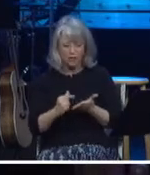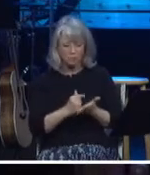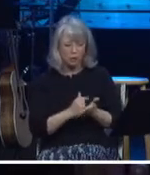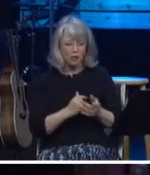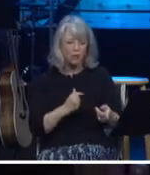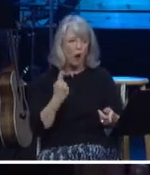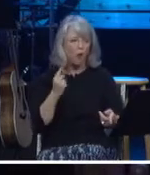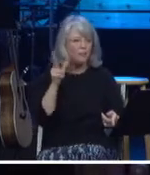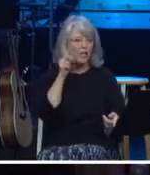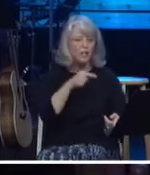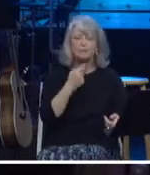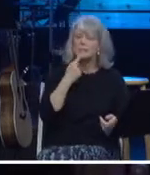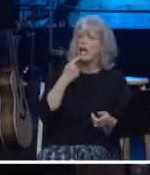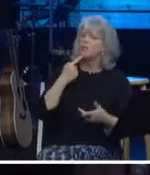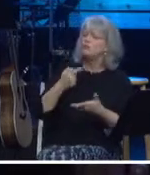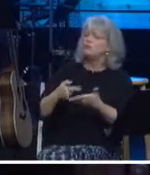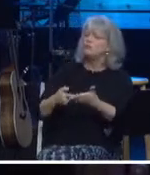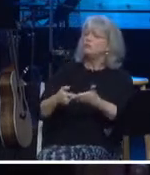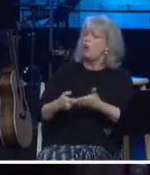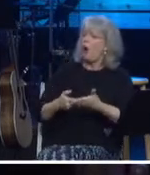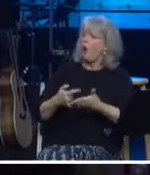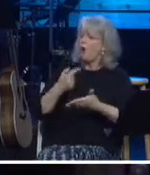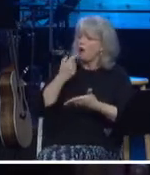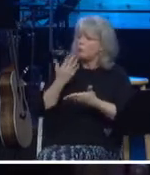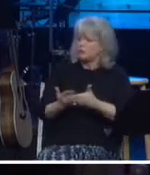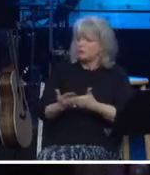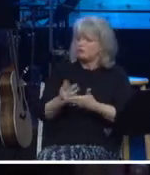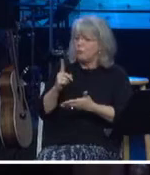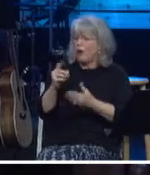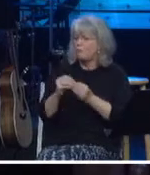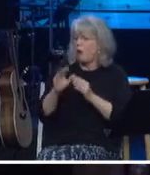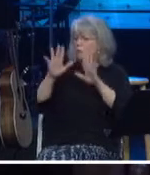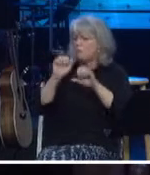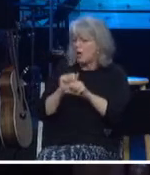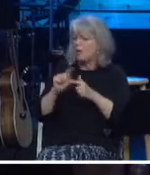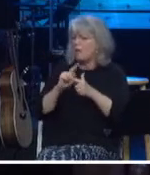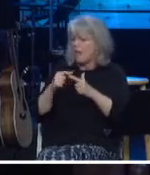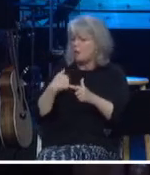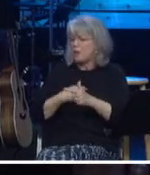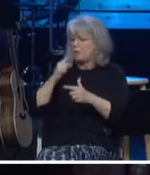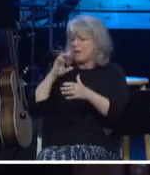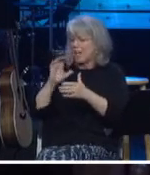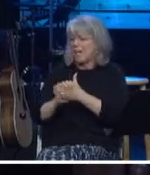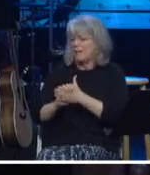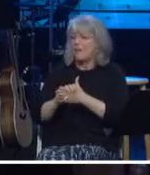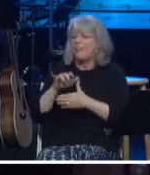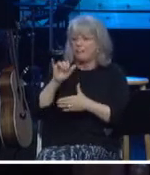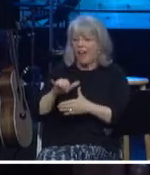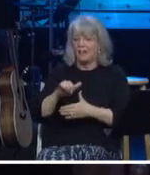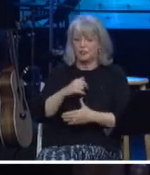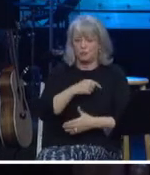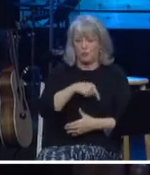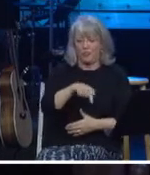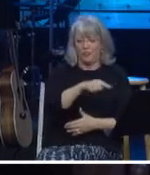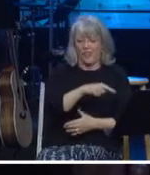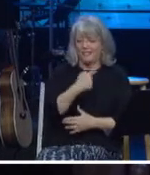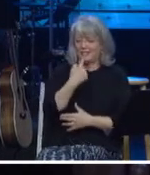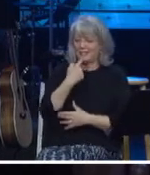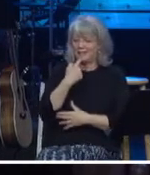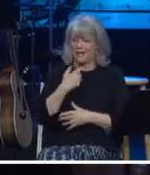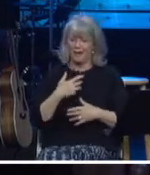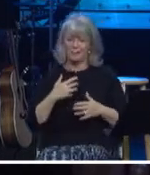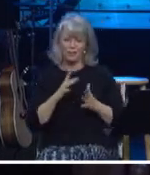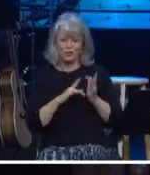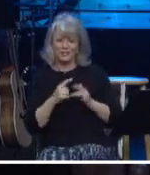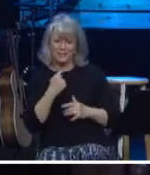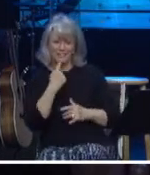us a sign, right? Show us just one more miracle and then we'll believe. He says, you're not lacking any miracle,